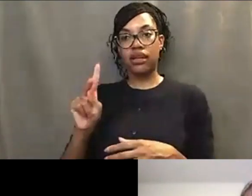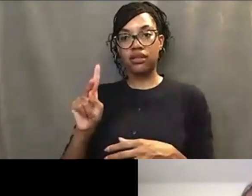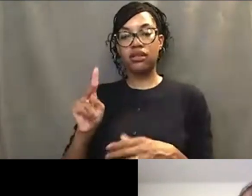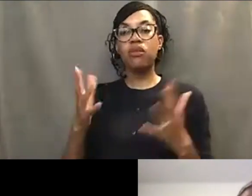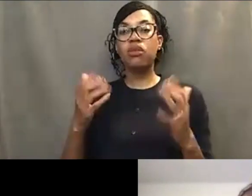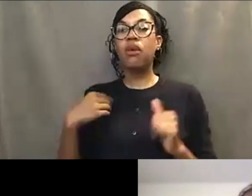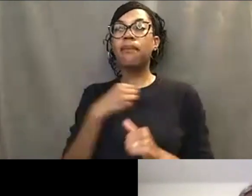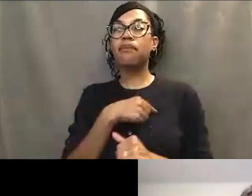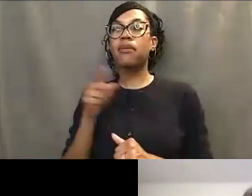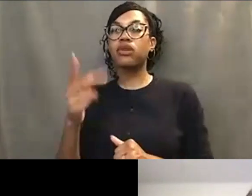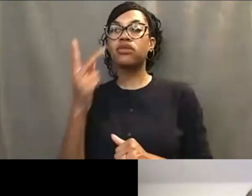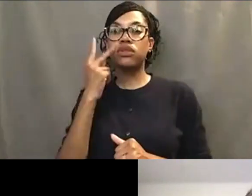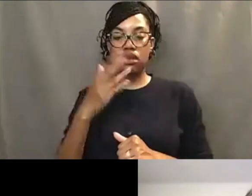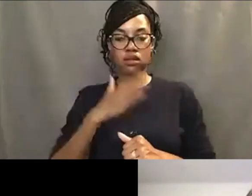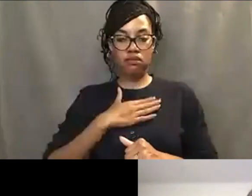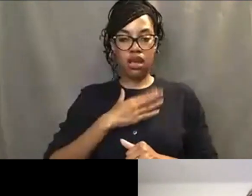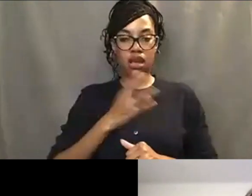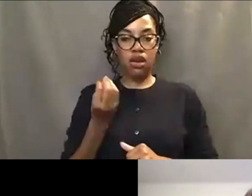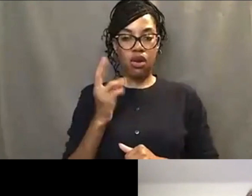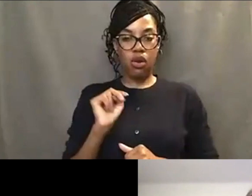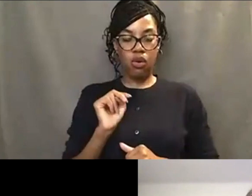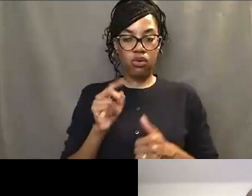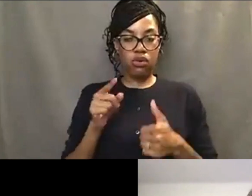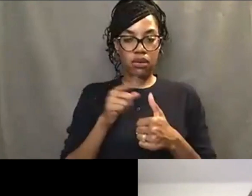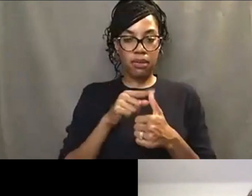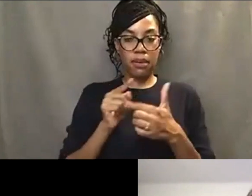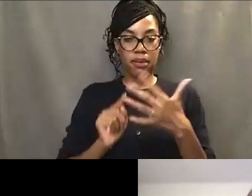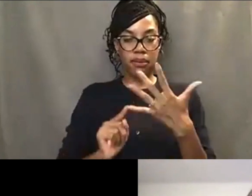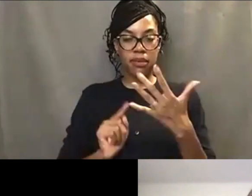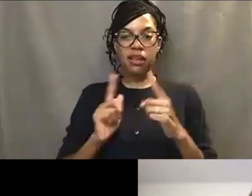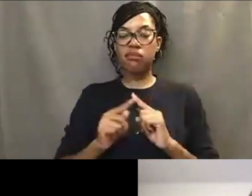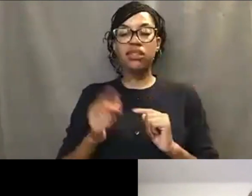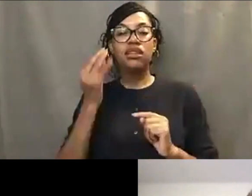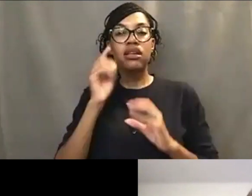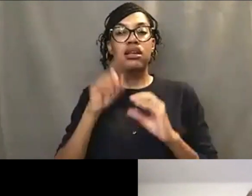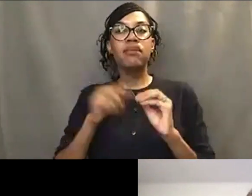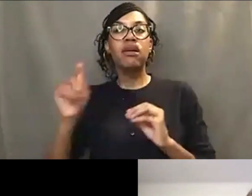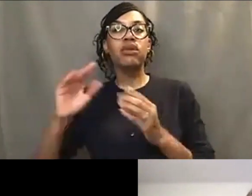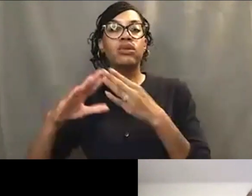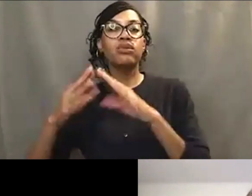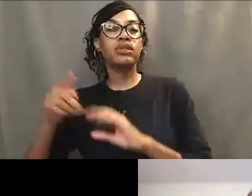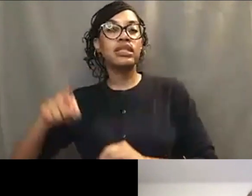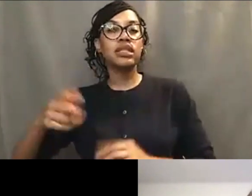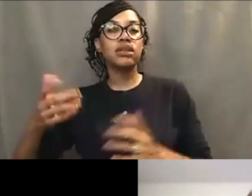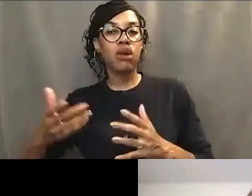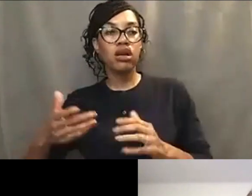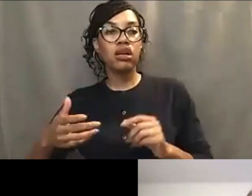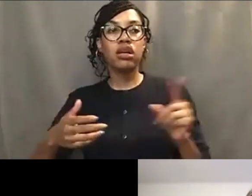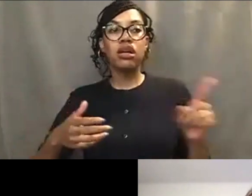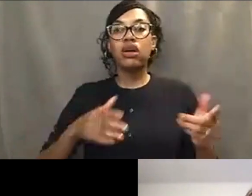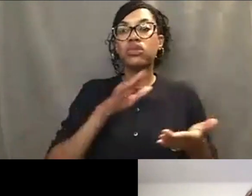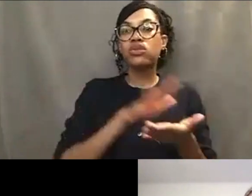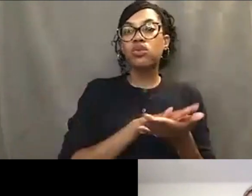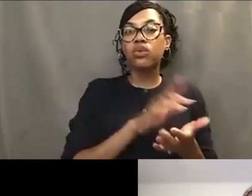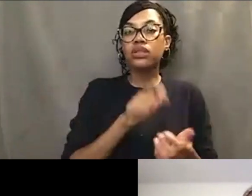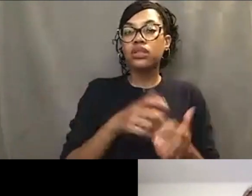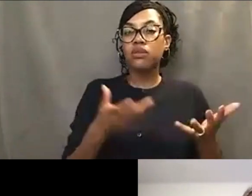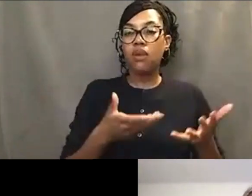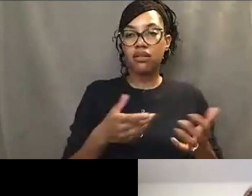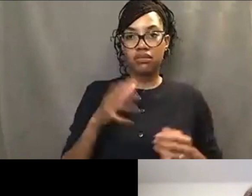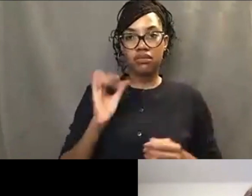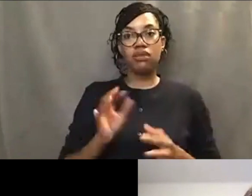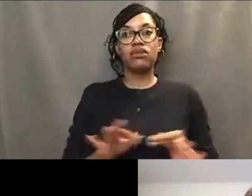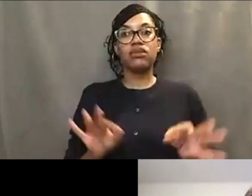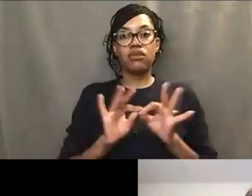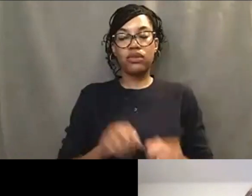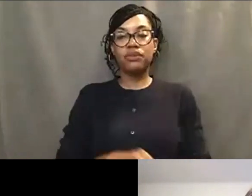think beyond their own self-interest, to truly embody the belief that our working conditions were the learning conditions